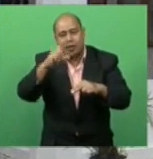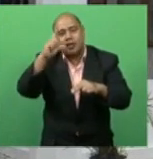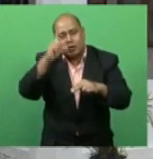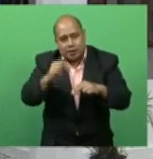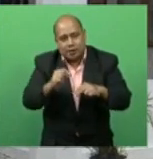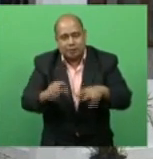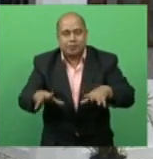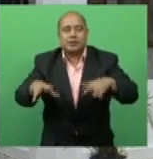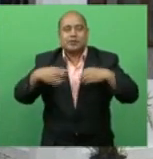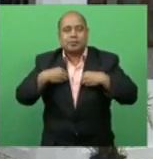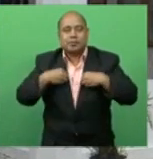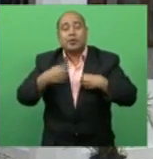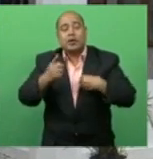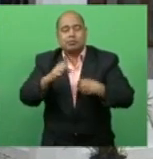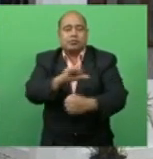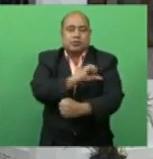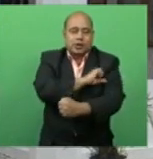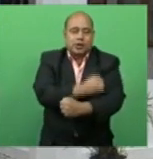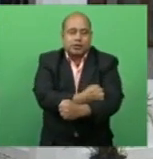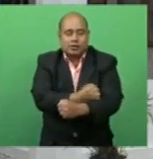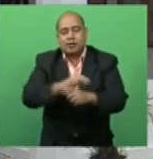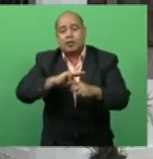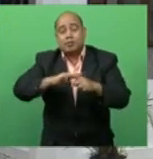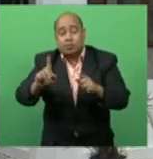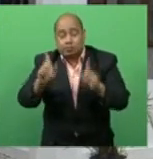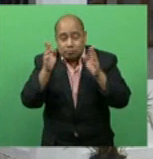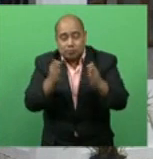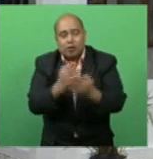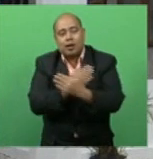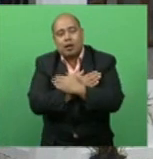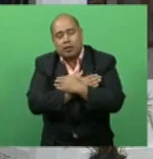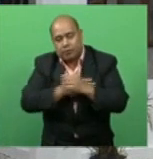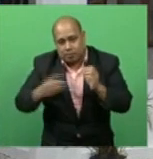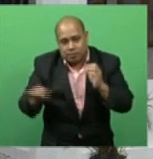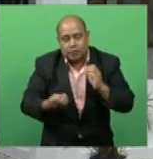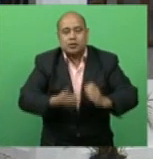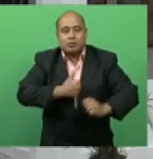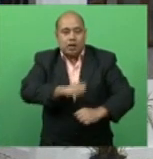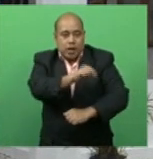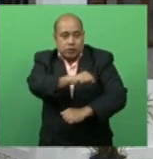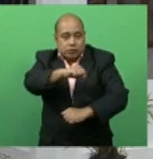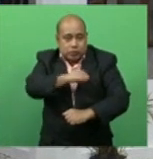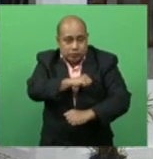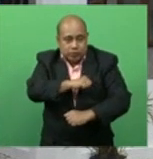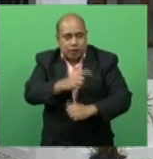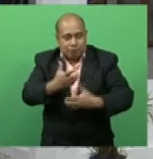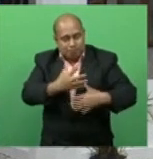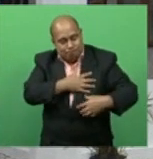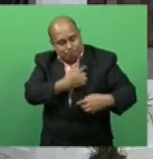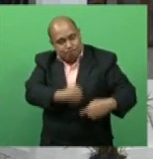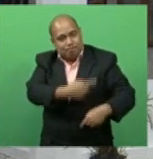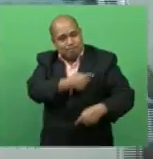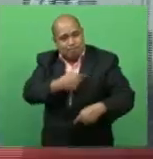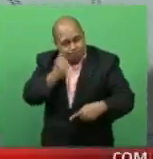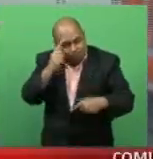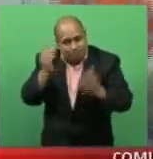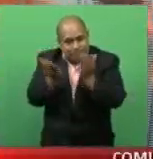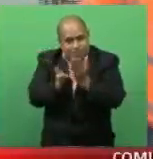from the message of love, discipline and sacrifice honoured by the Ramadan tradition.